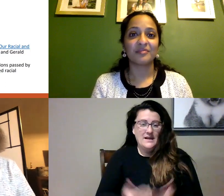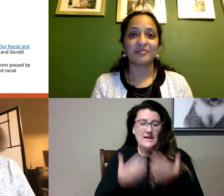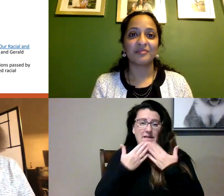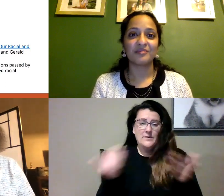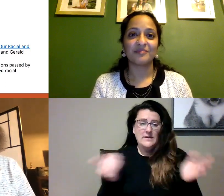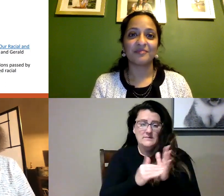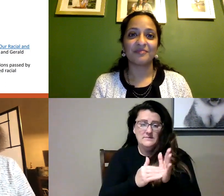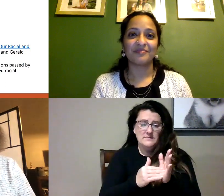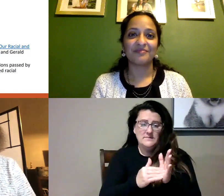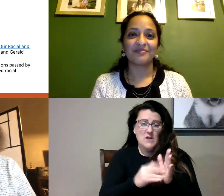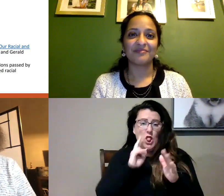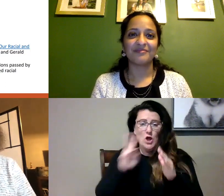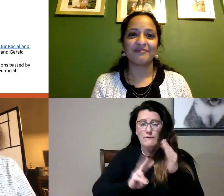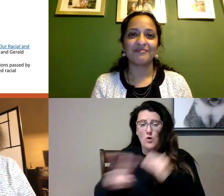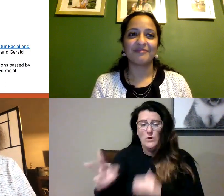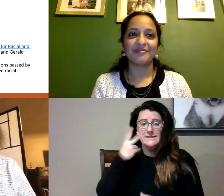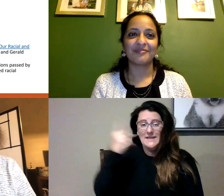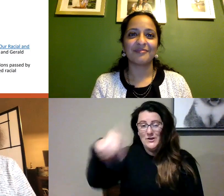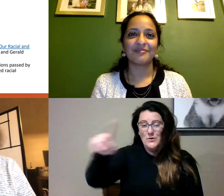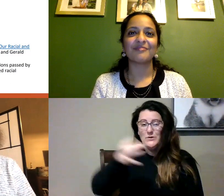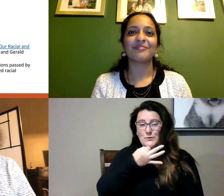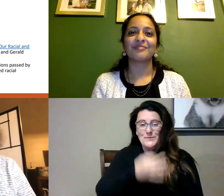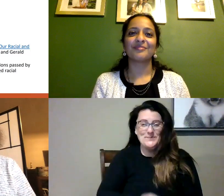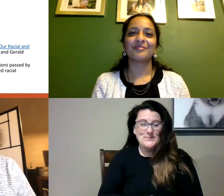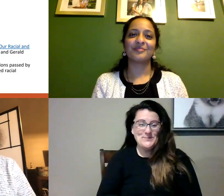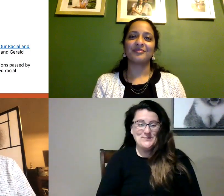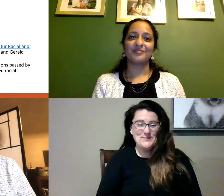again. We look forward to seeing you soon.